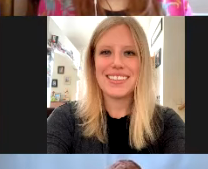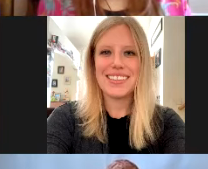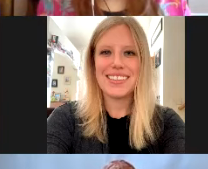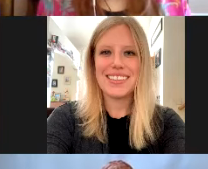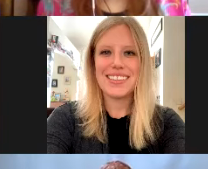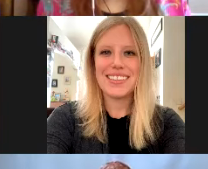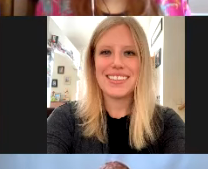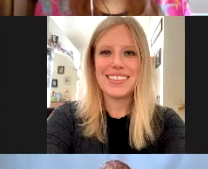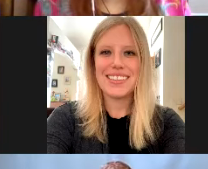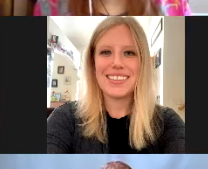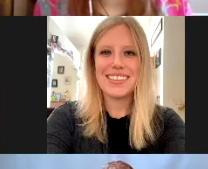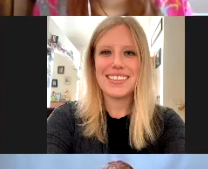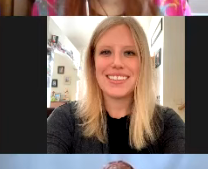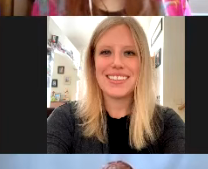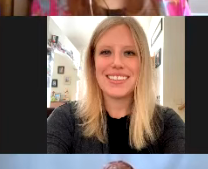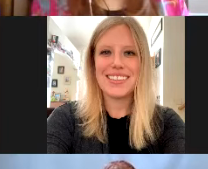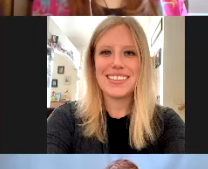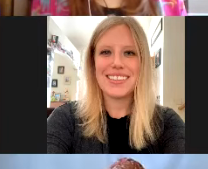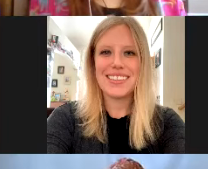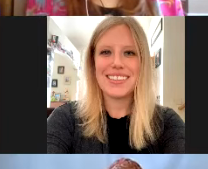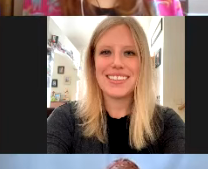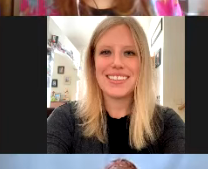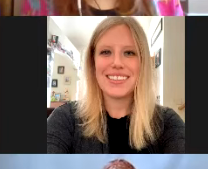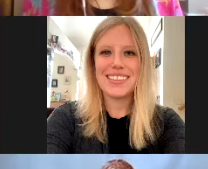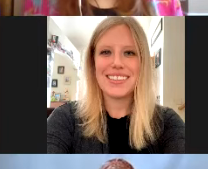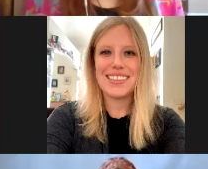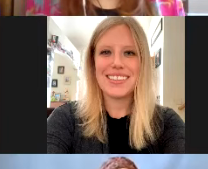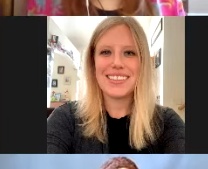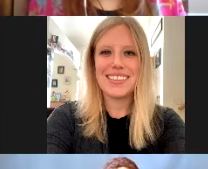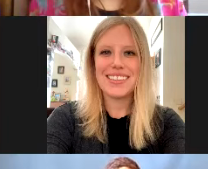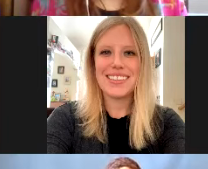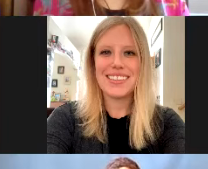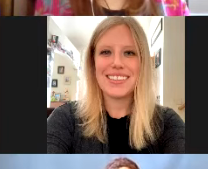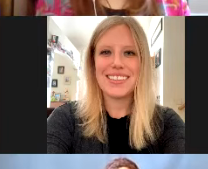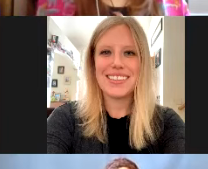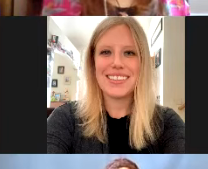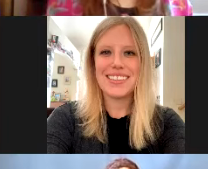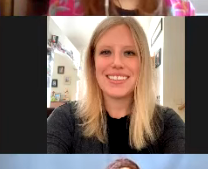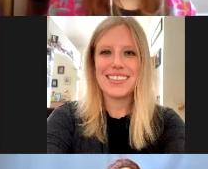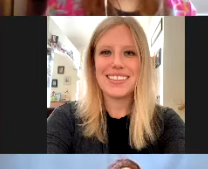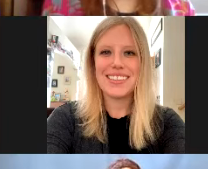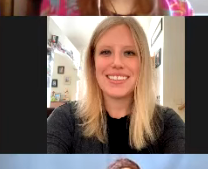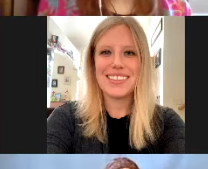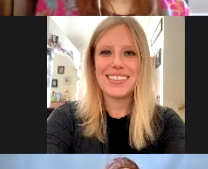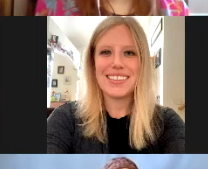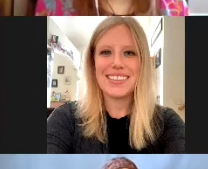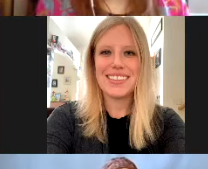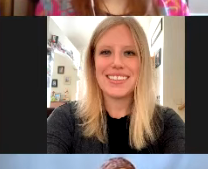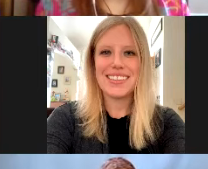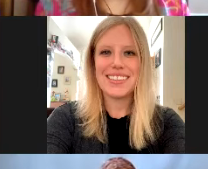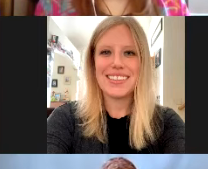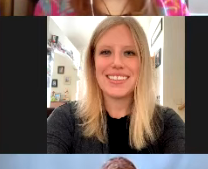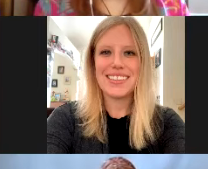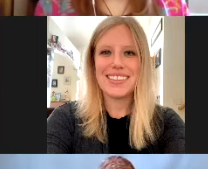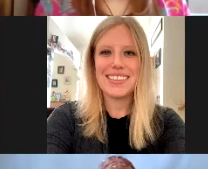information that is really difficult to hold. And keeping all of that information requires a lot of emotional strength, and